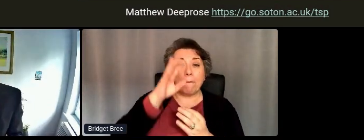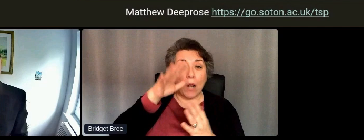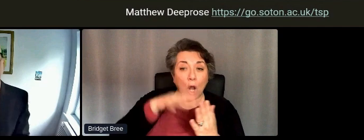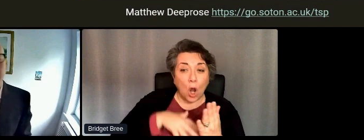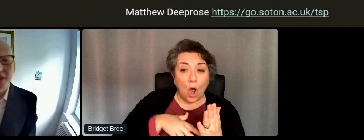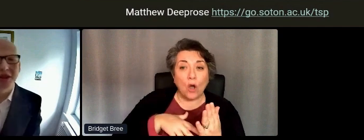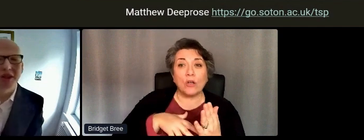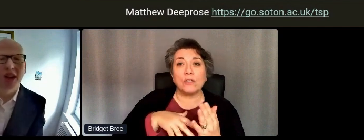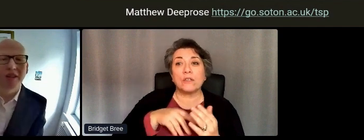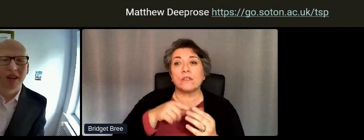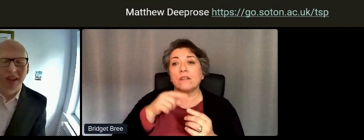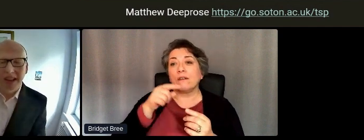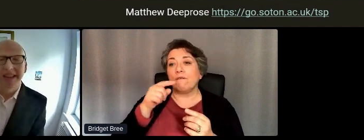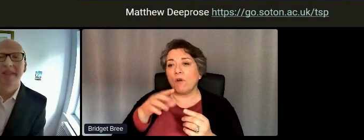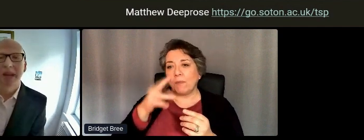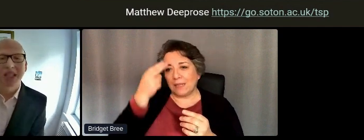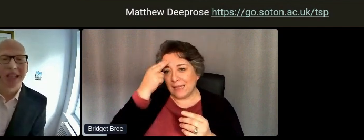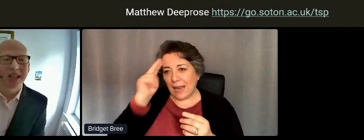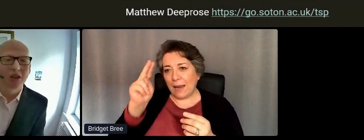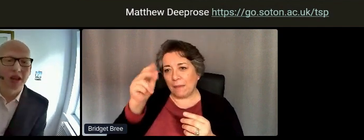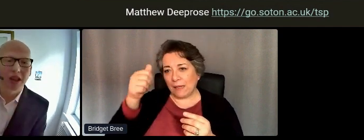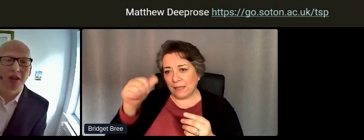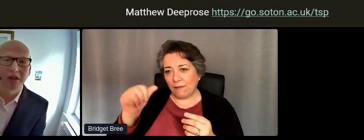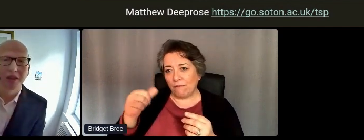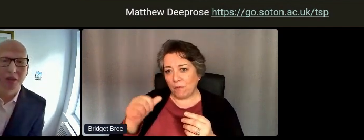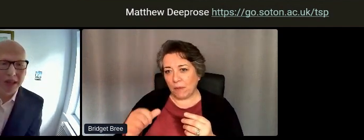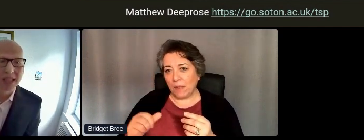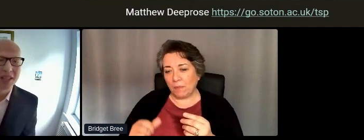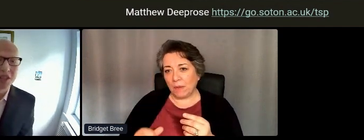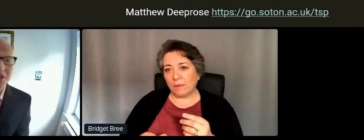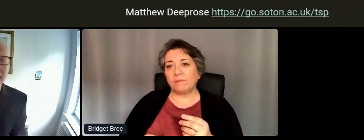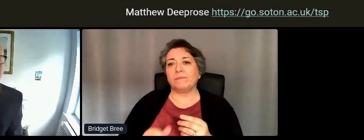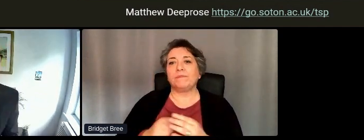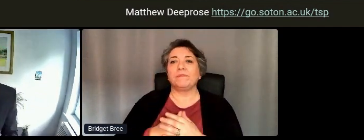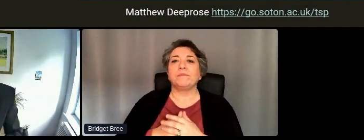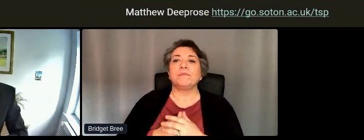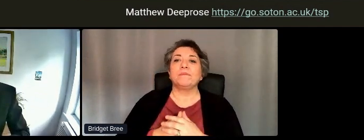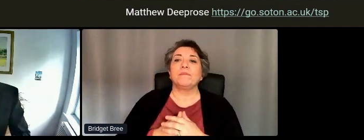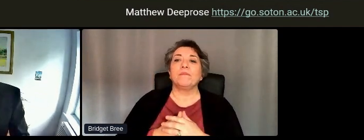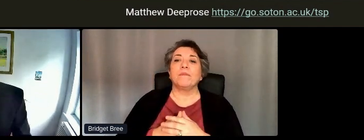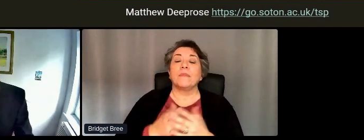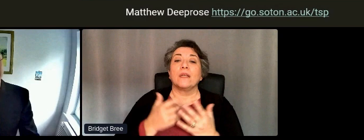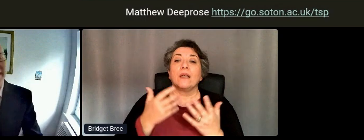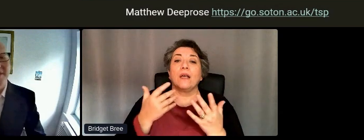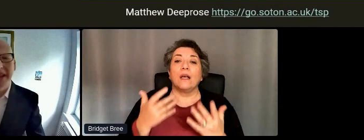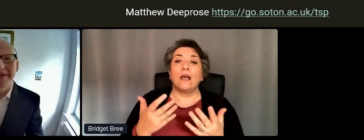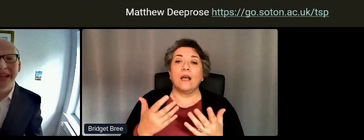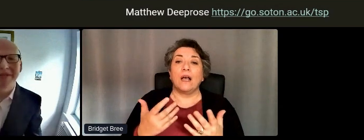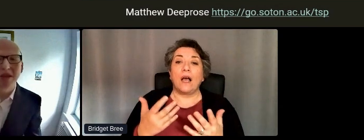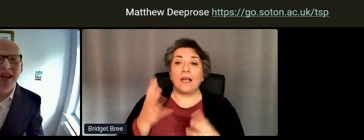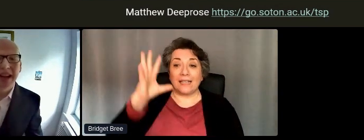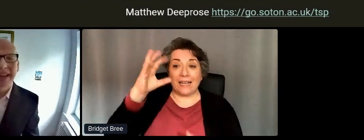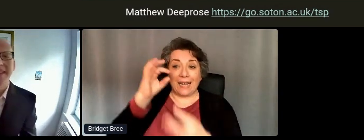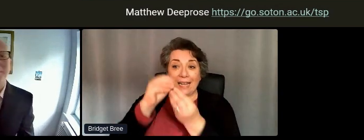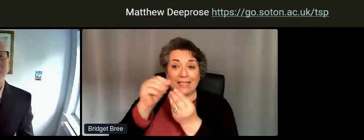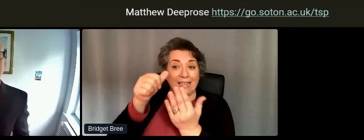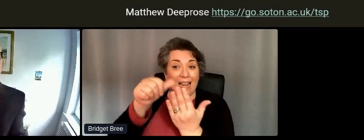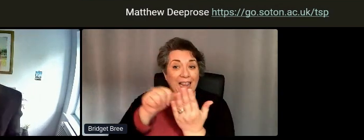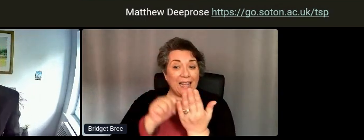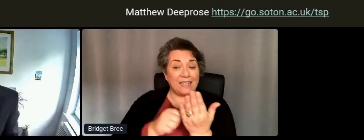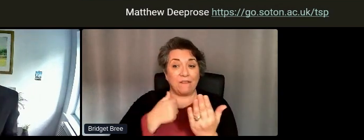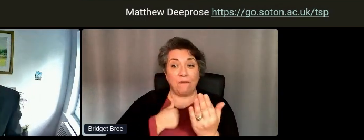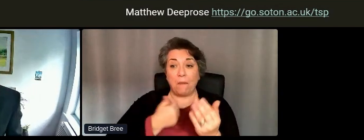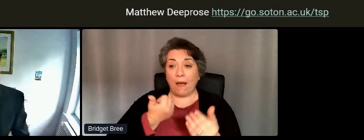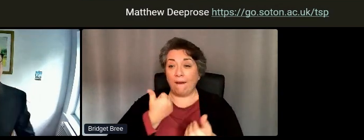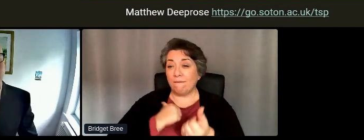Sarah Suden, Scott O'Hara, and especially Laura Carlson's weekly newsletter. And I've collated a list of my favorite